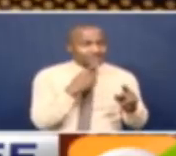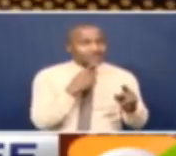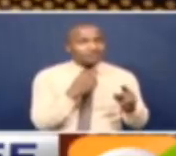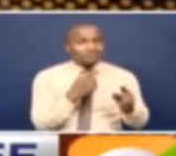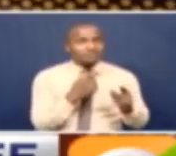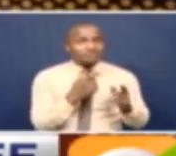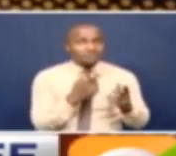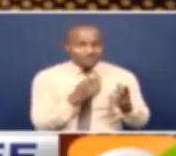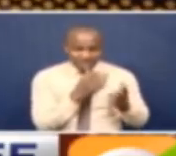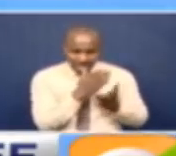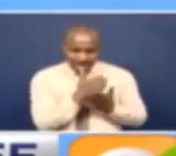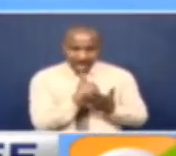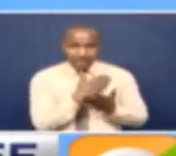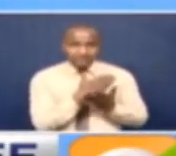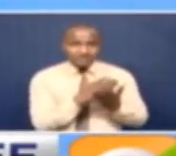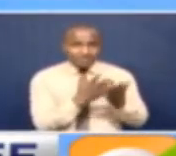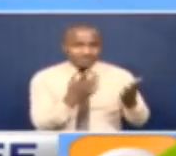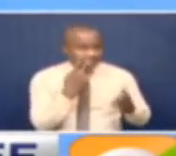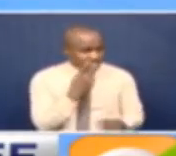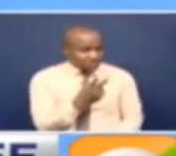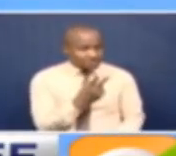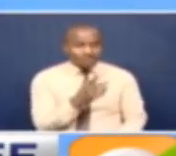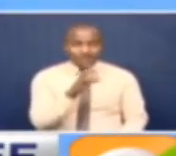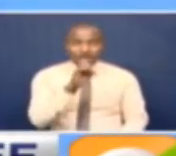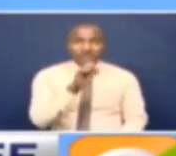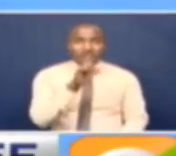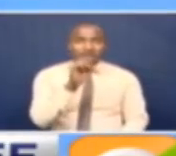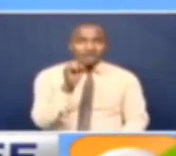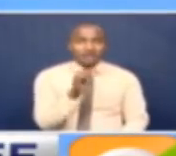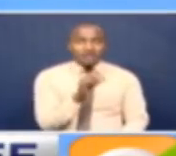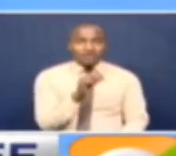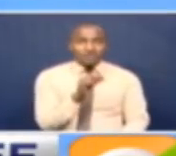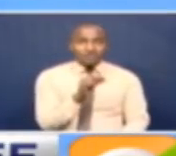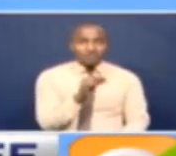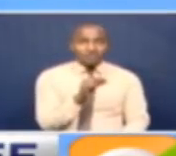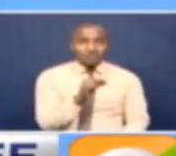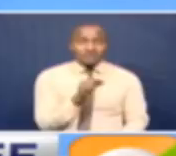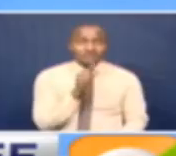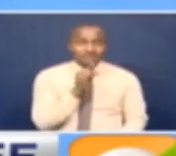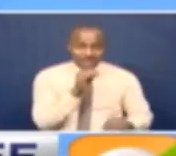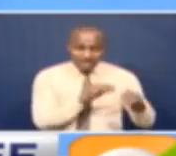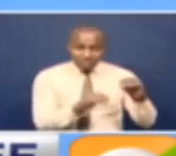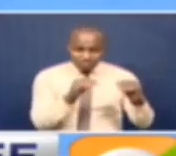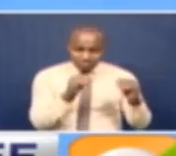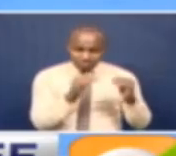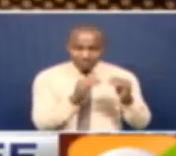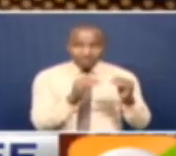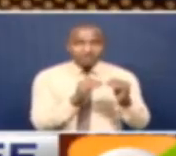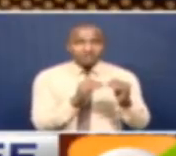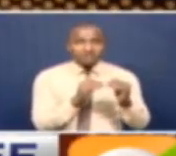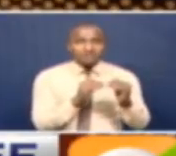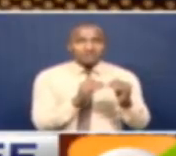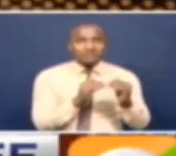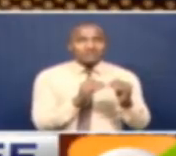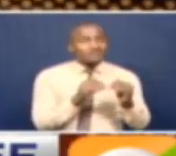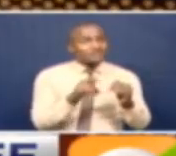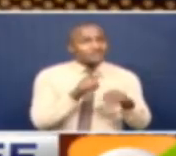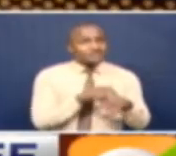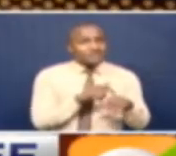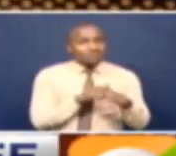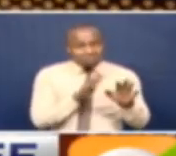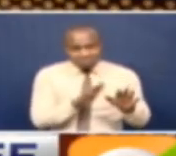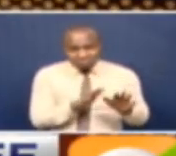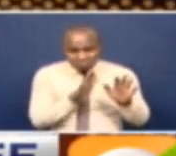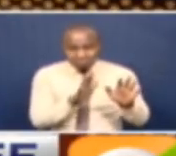they look at. Jeff, let me explain. ELOG. Let me explain something. They said the elections were free and fair. Mm. This time was very cautious about taking a